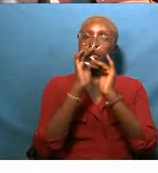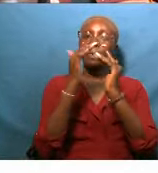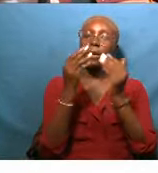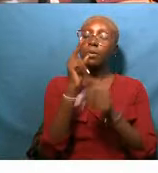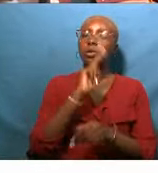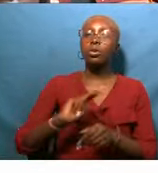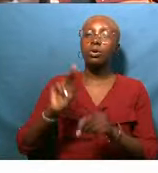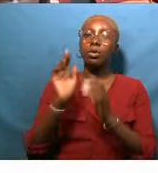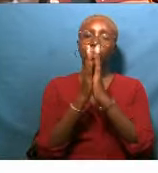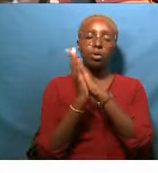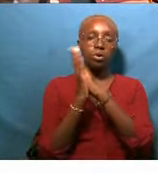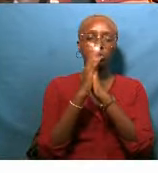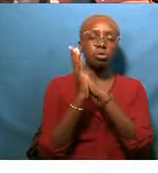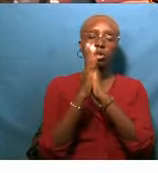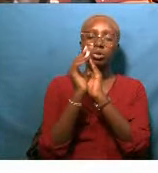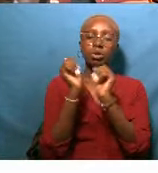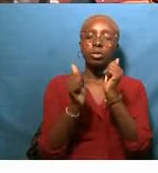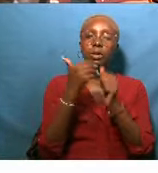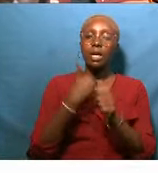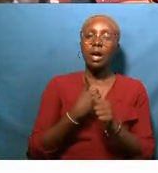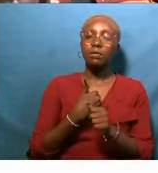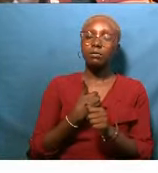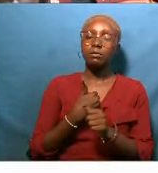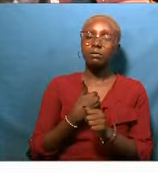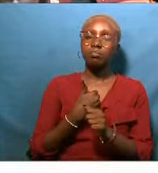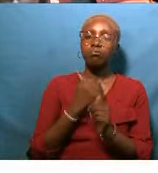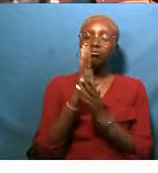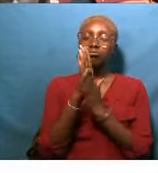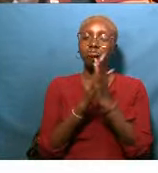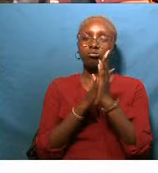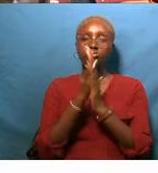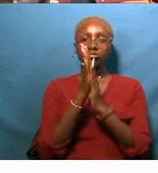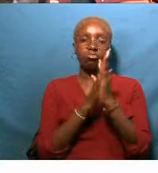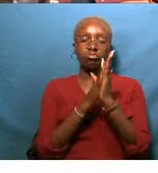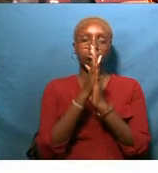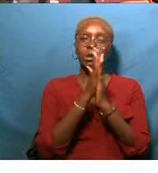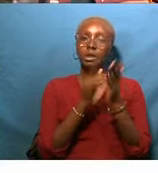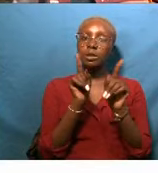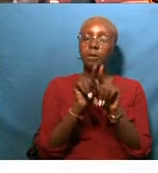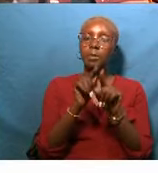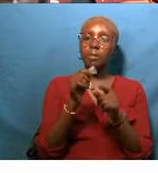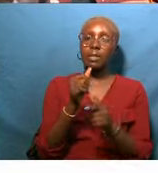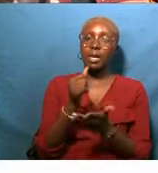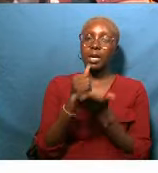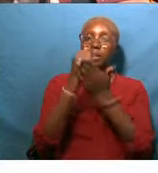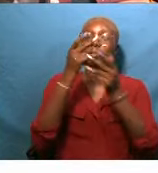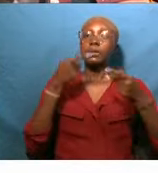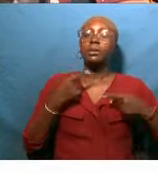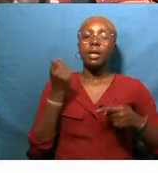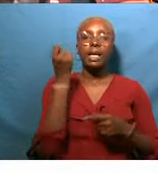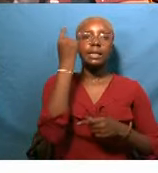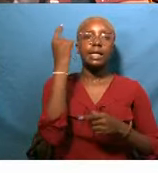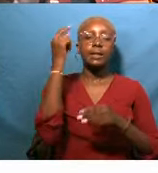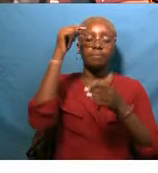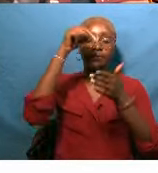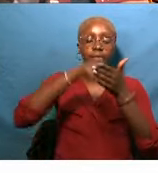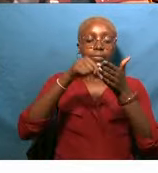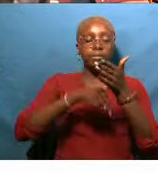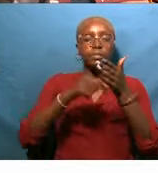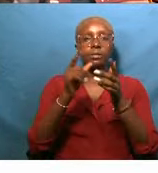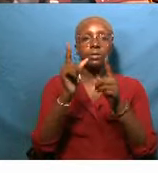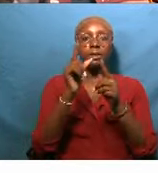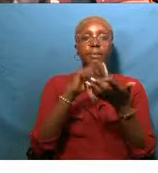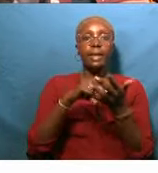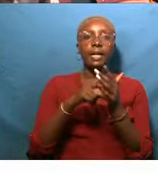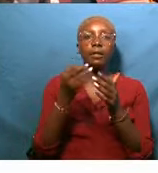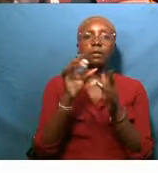And the stories he had always captivated people and helped them understand the deeper meaning of the Word of God